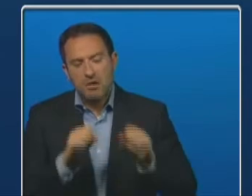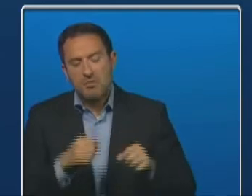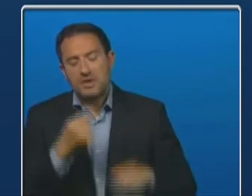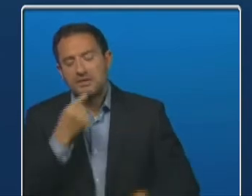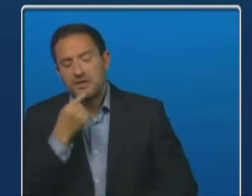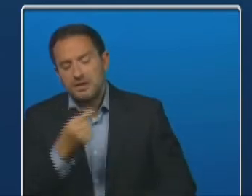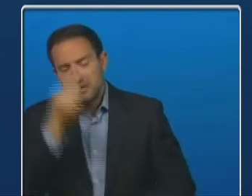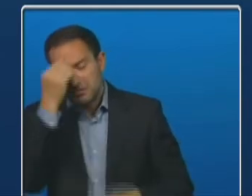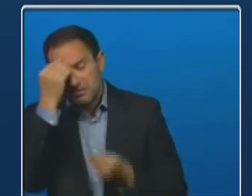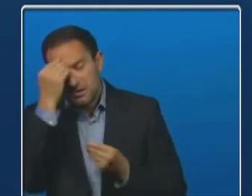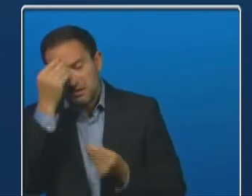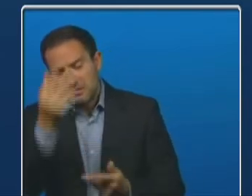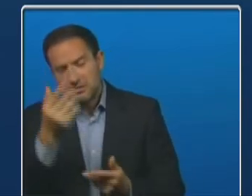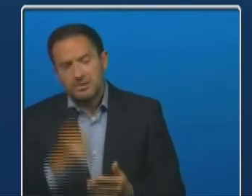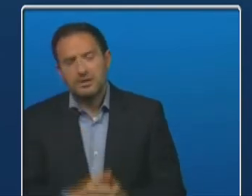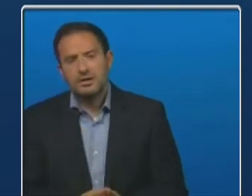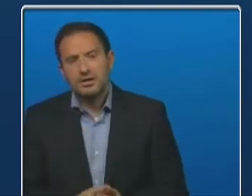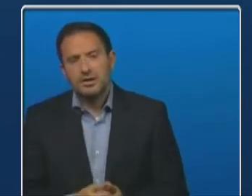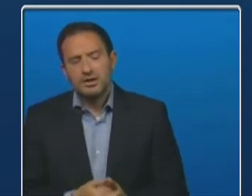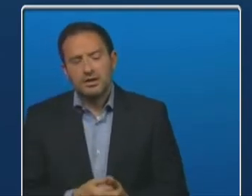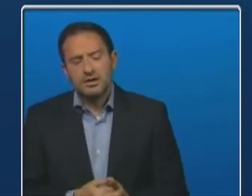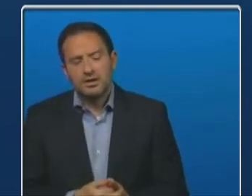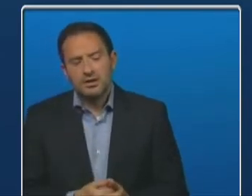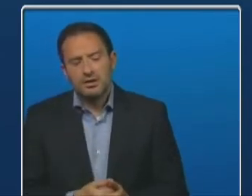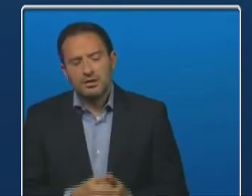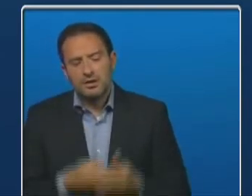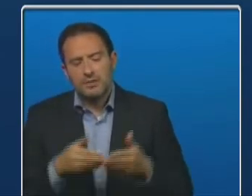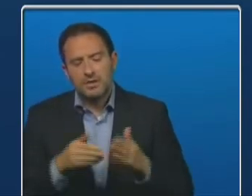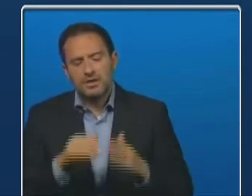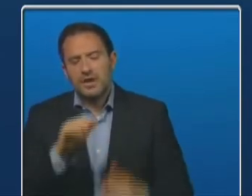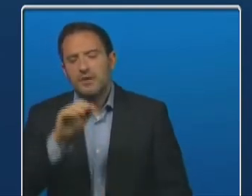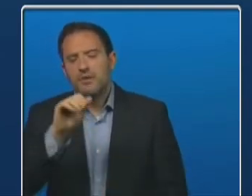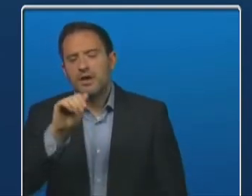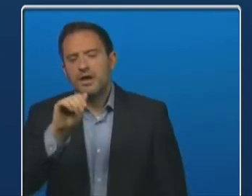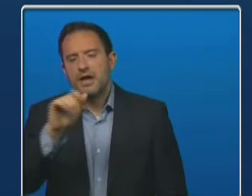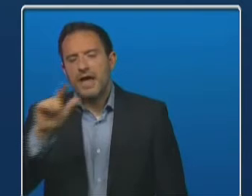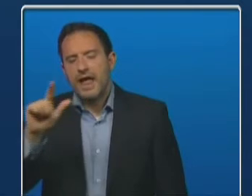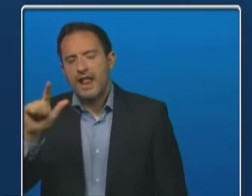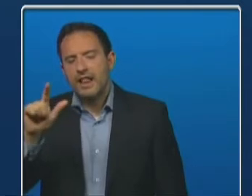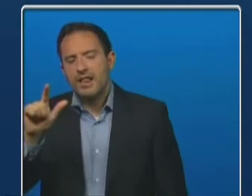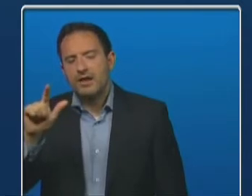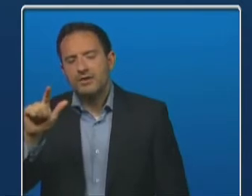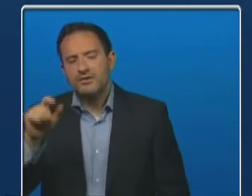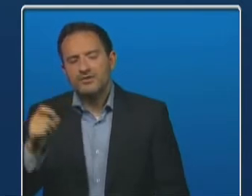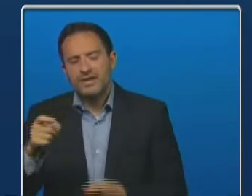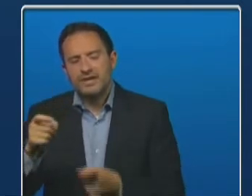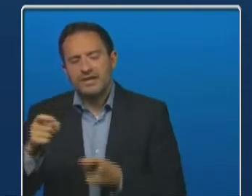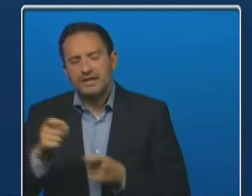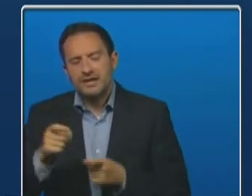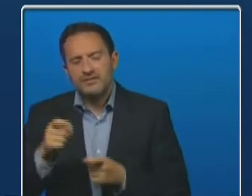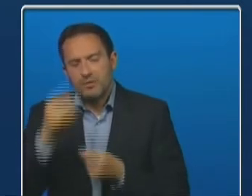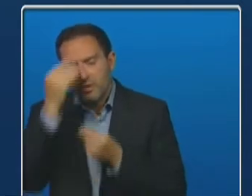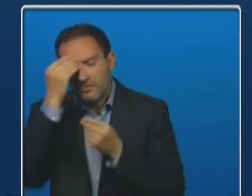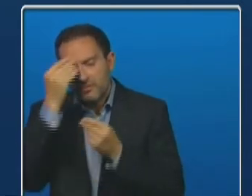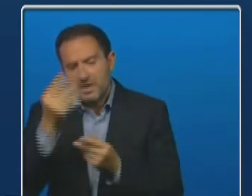I'd like to, if at all possible, allow Al Fontenot to give us a little bit of information about the quality of our